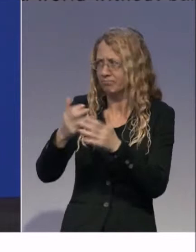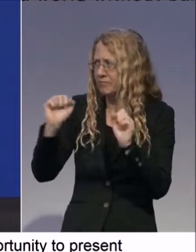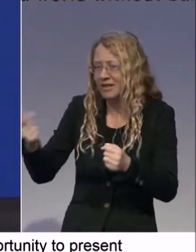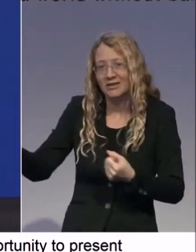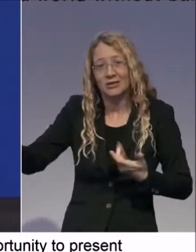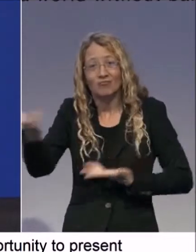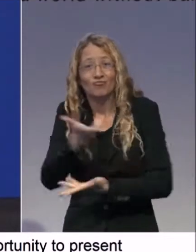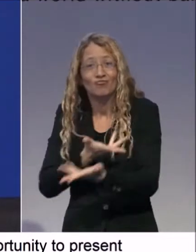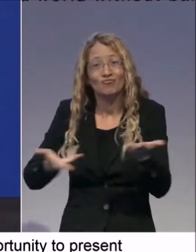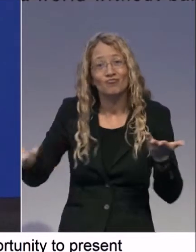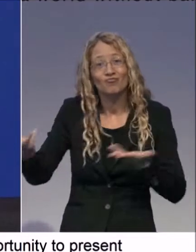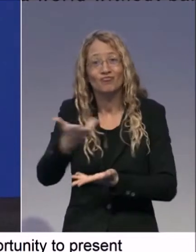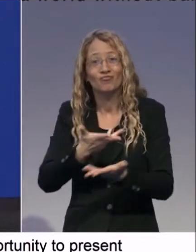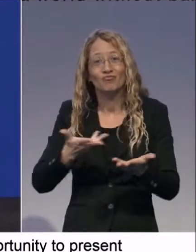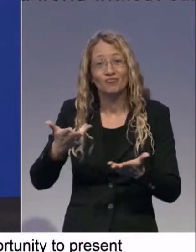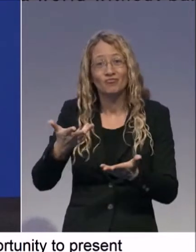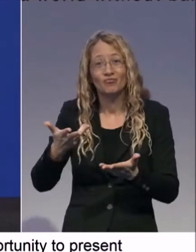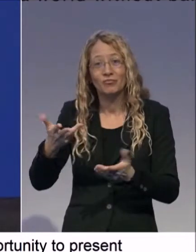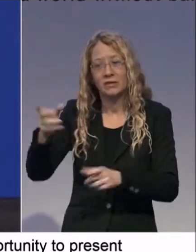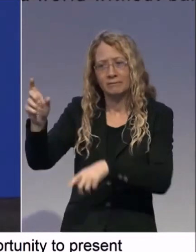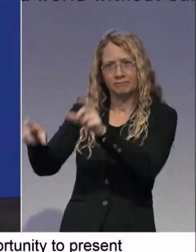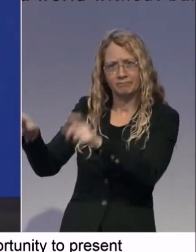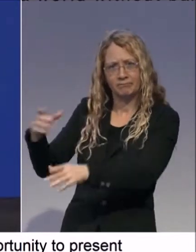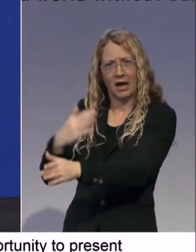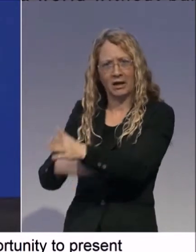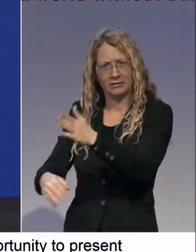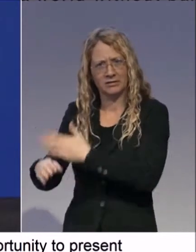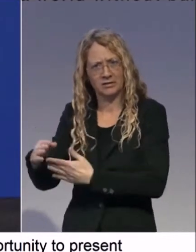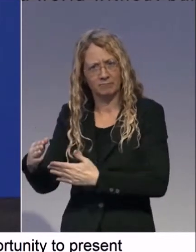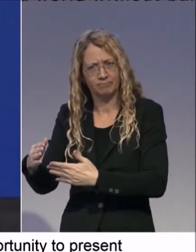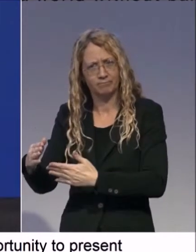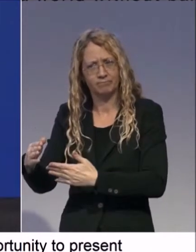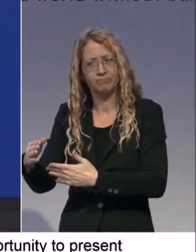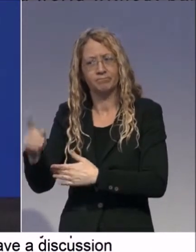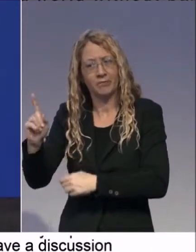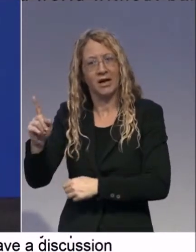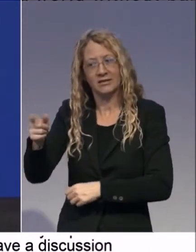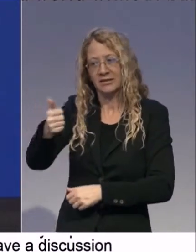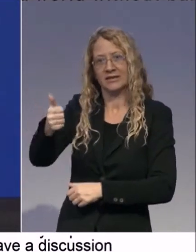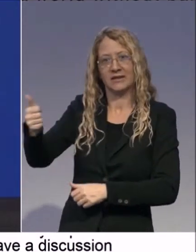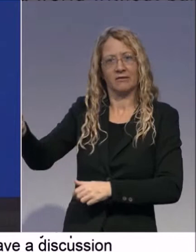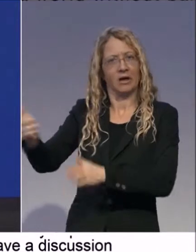in a leadership role and sharing this with all of us, ideas, whatever you want to share.